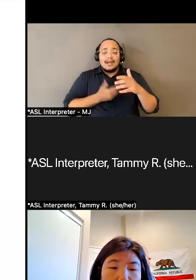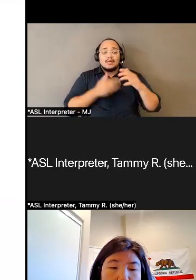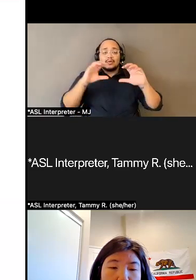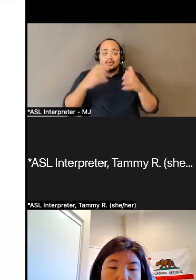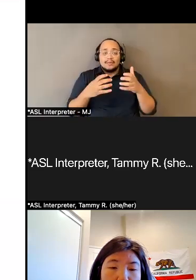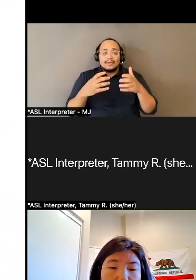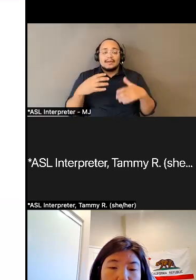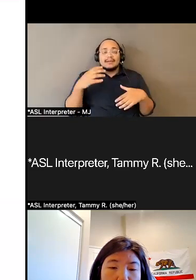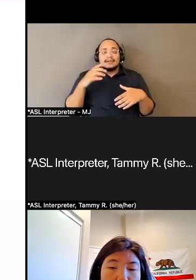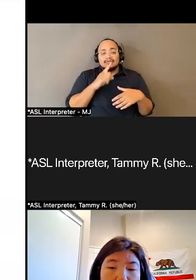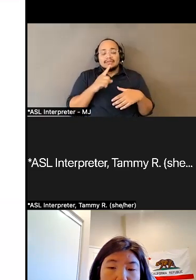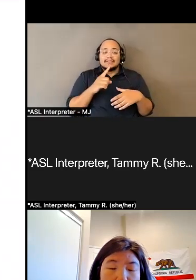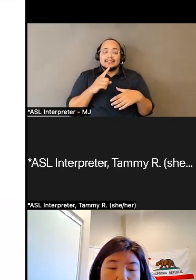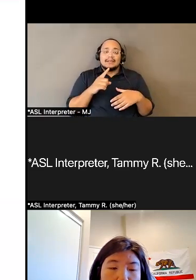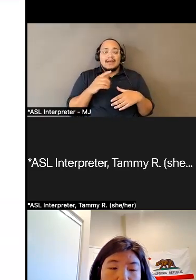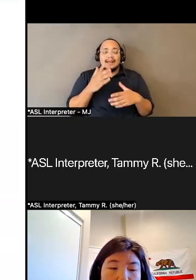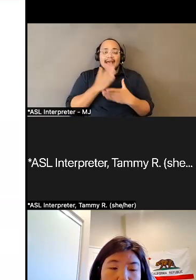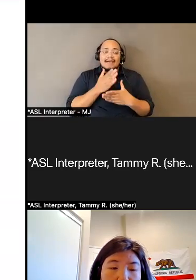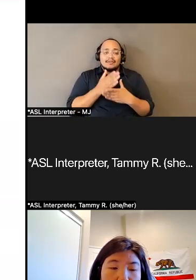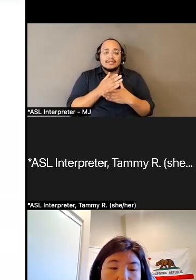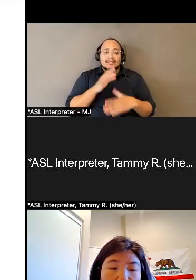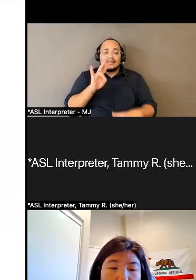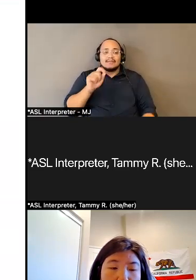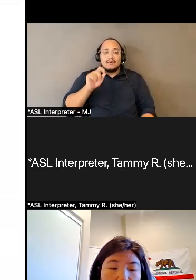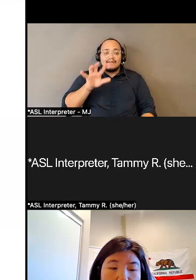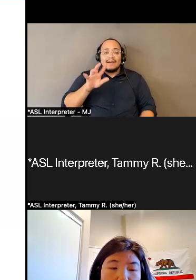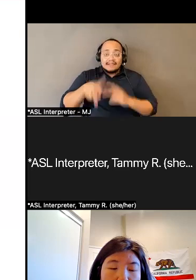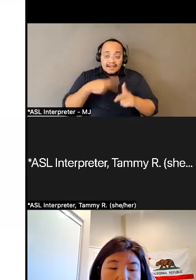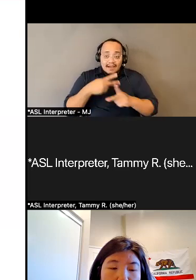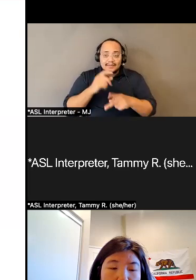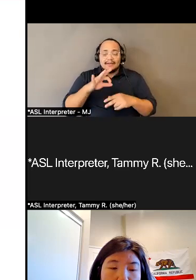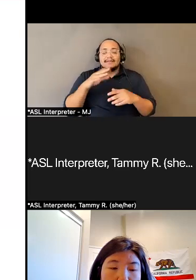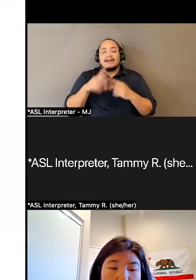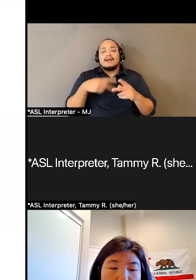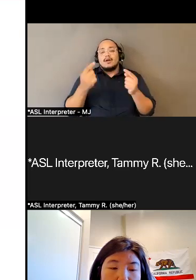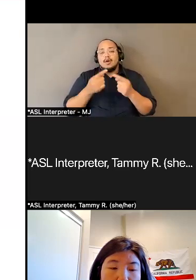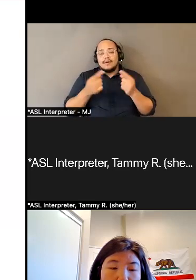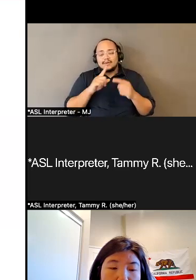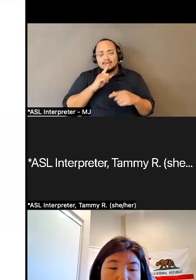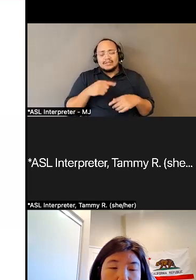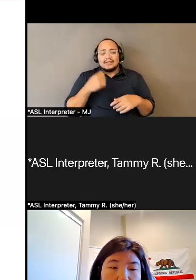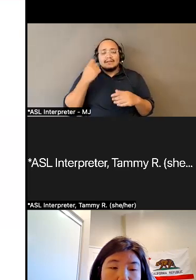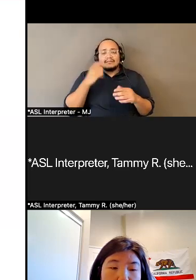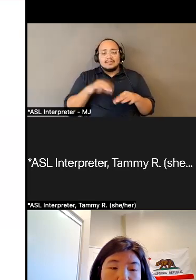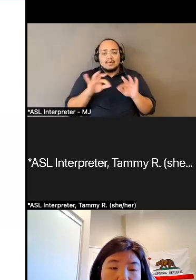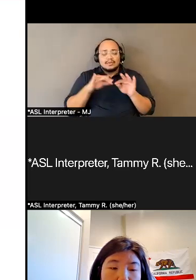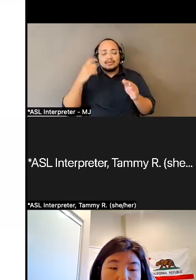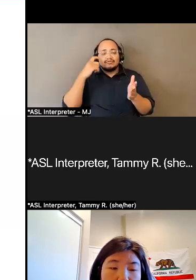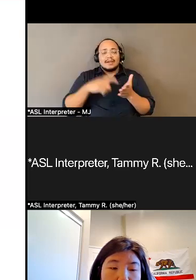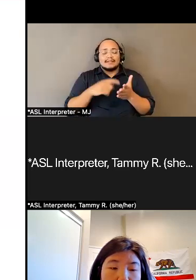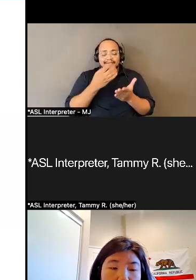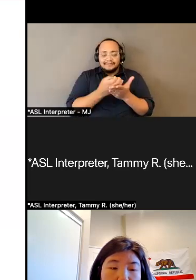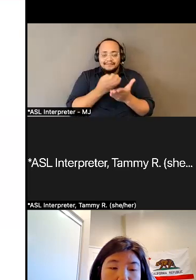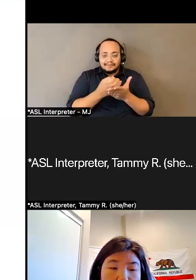to an average of 7.5 types of harm. So it's really kind of critical to be understanding the economic impacts in